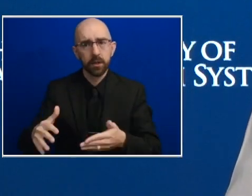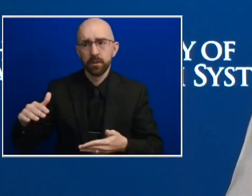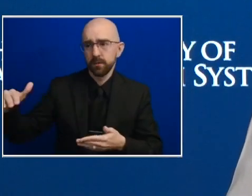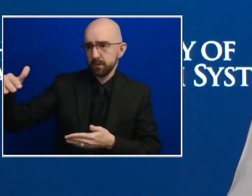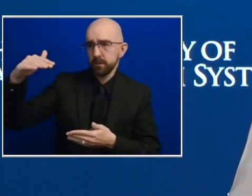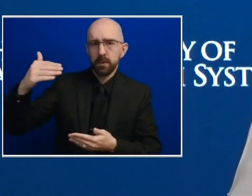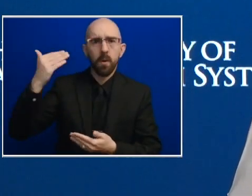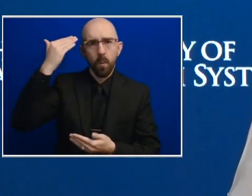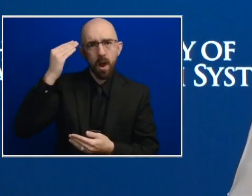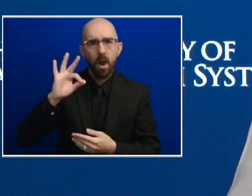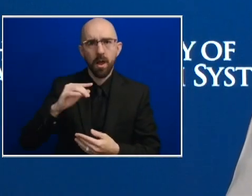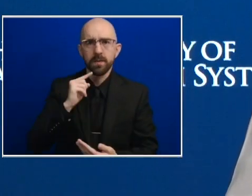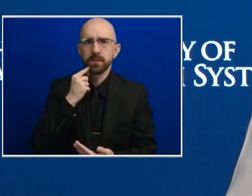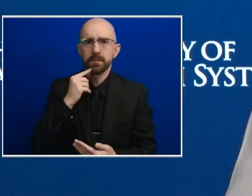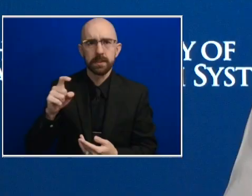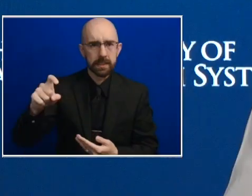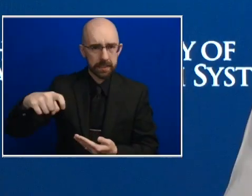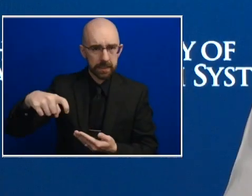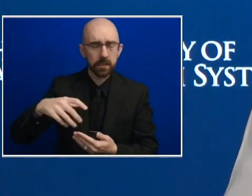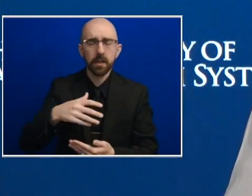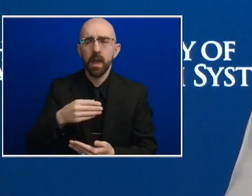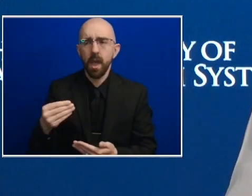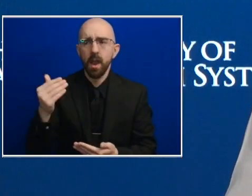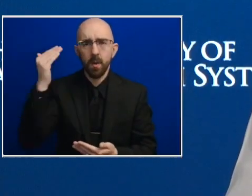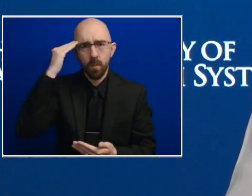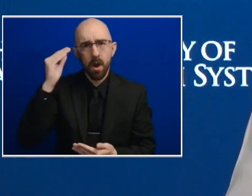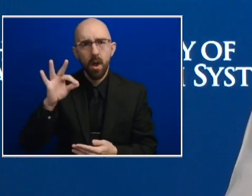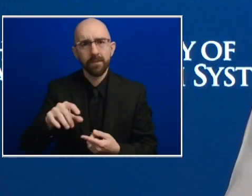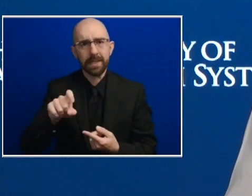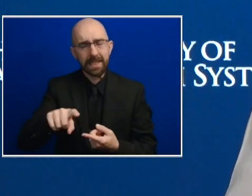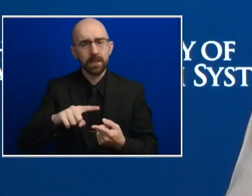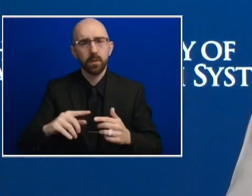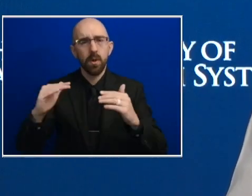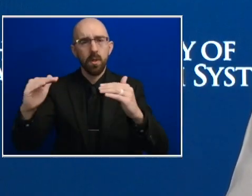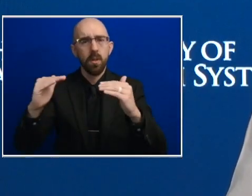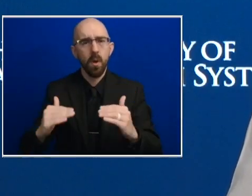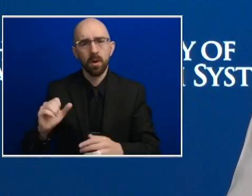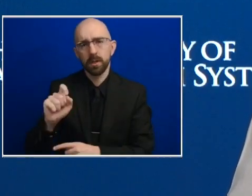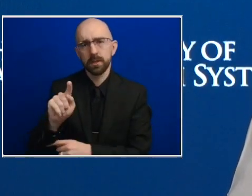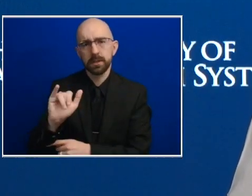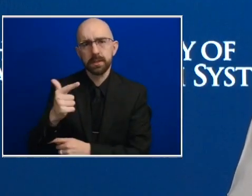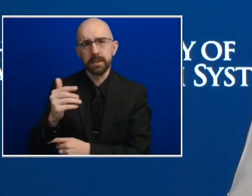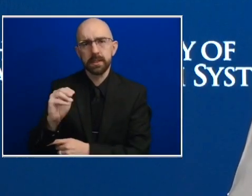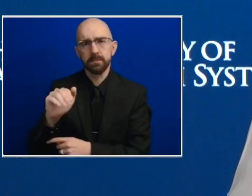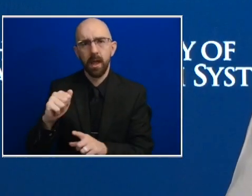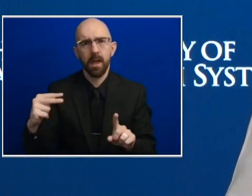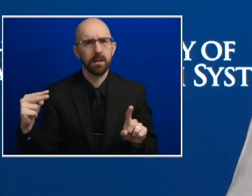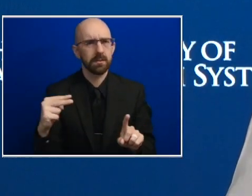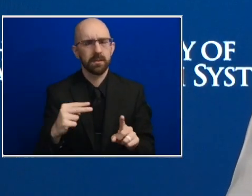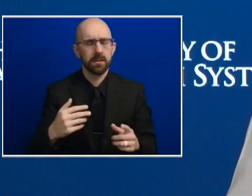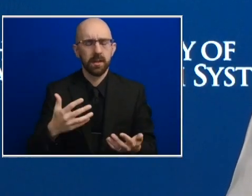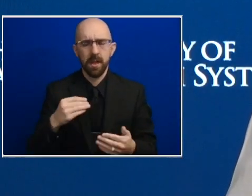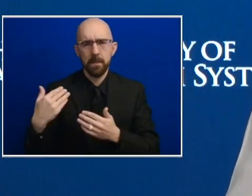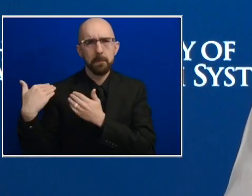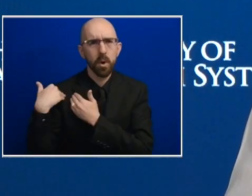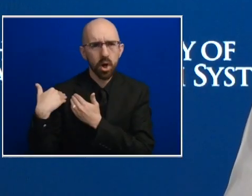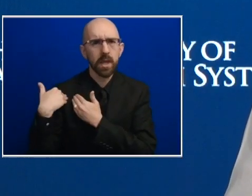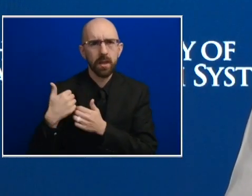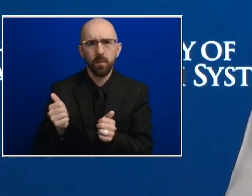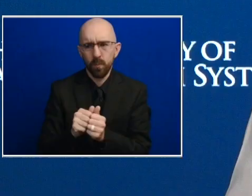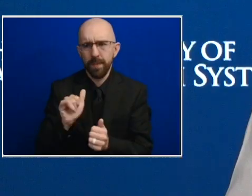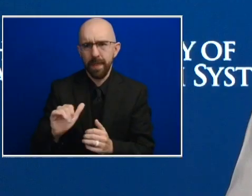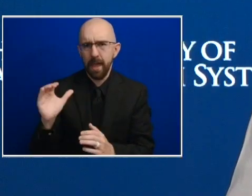critical need and aware of the need to lower the stigma and burdens to help seeking. So we have a